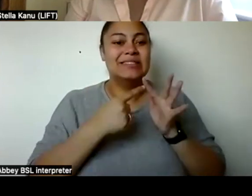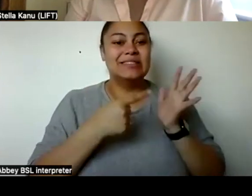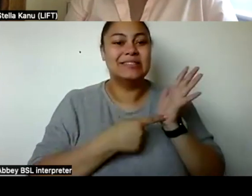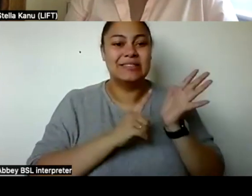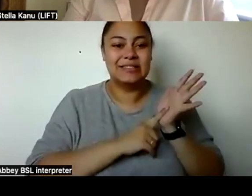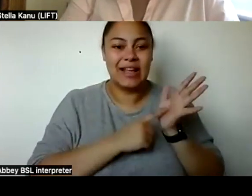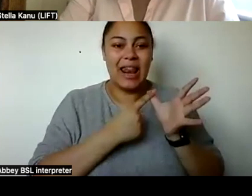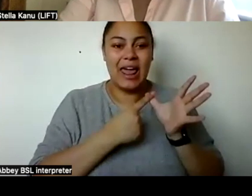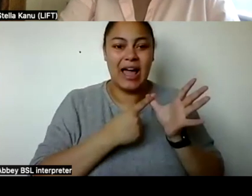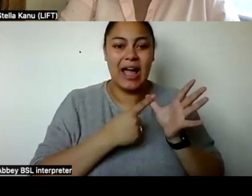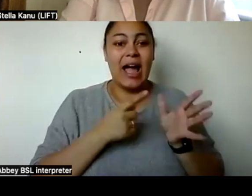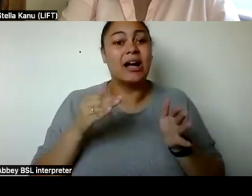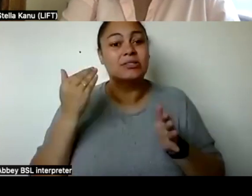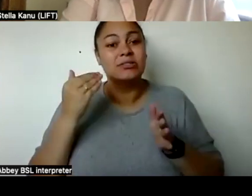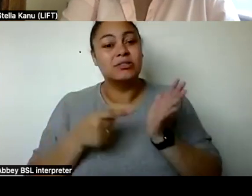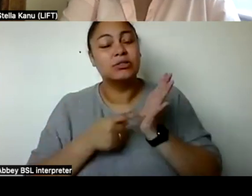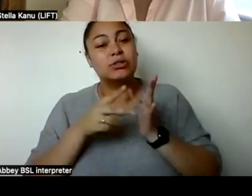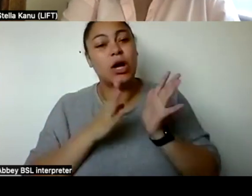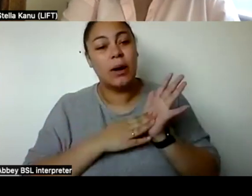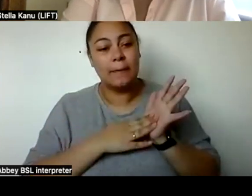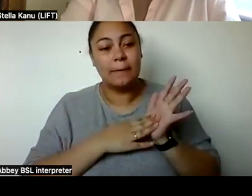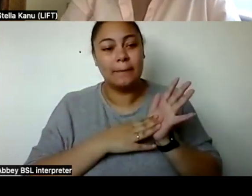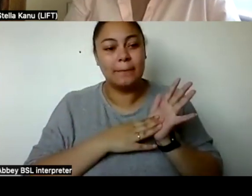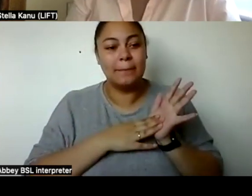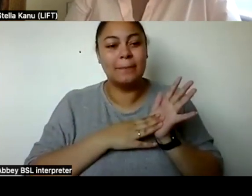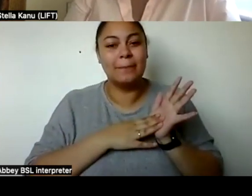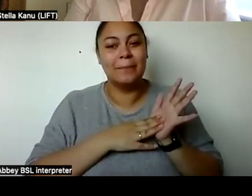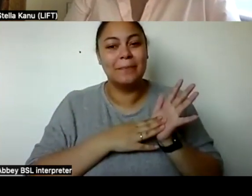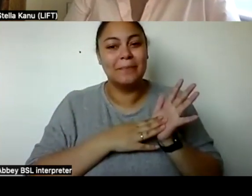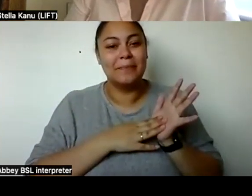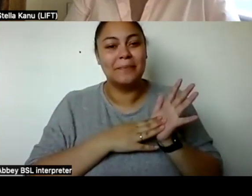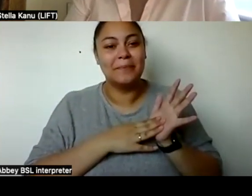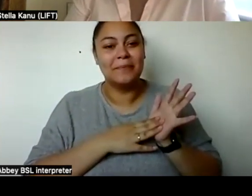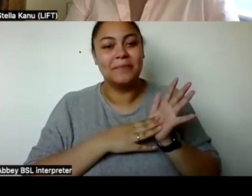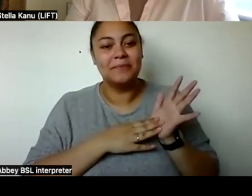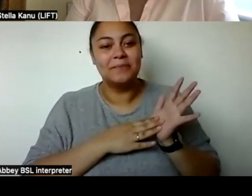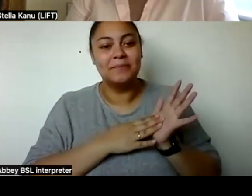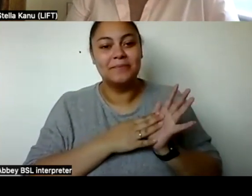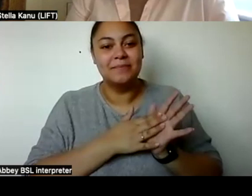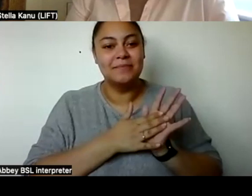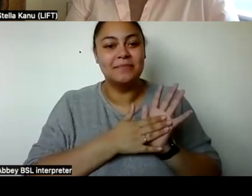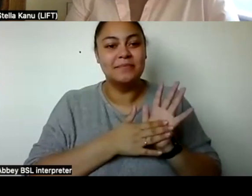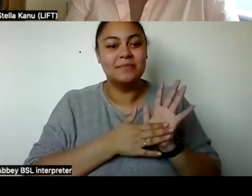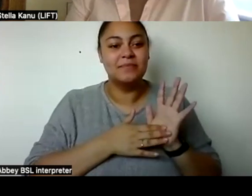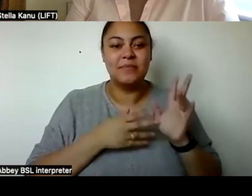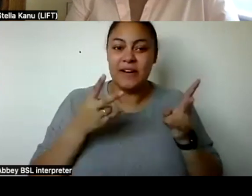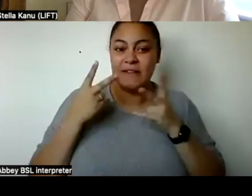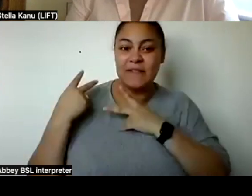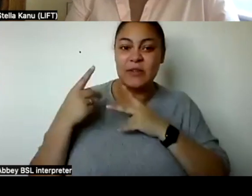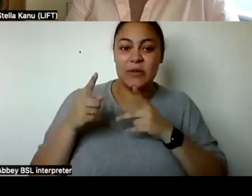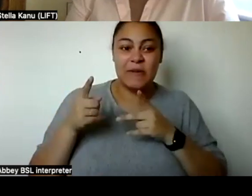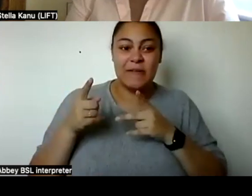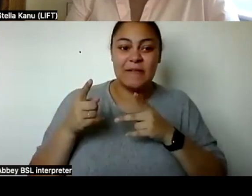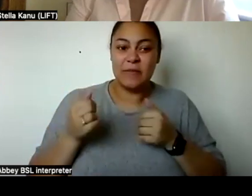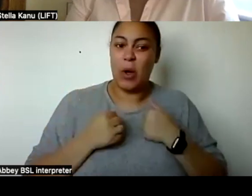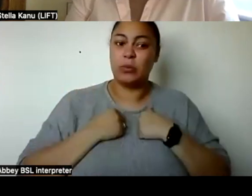wondering if Zannah's own journey and practice is familiar or reflective of your own experience of the changes you've made